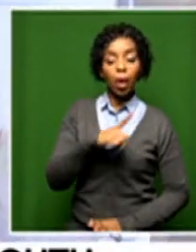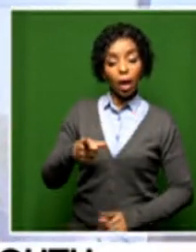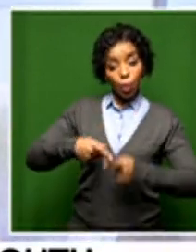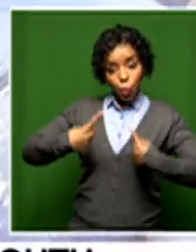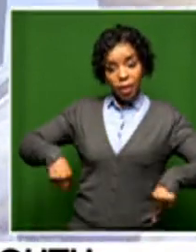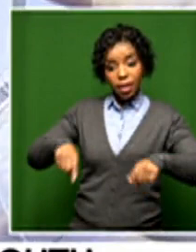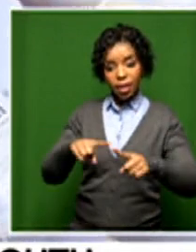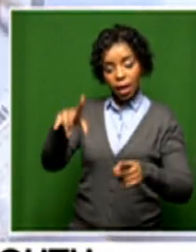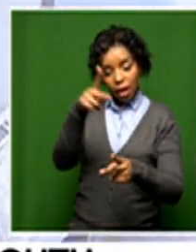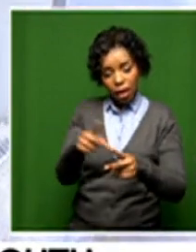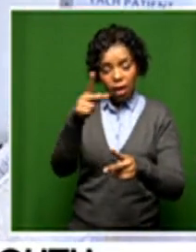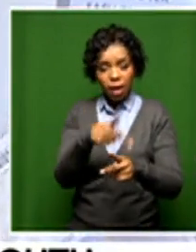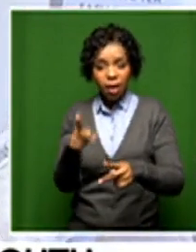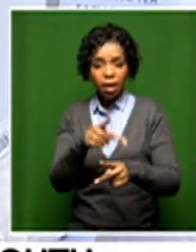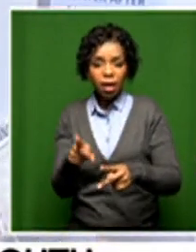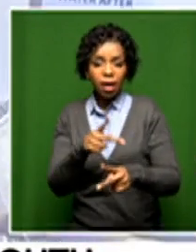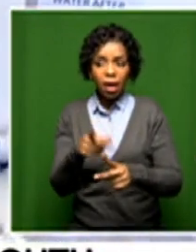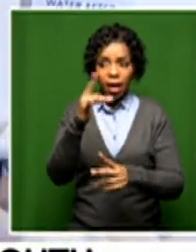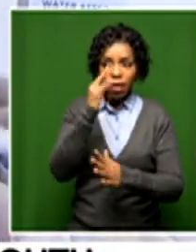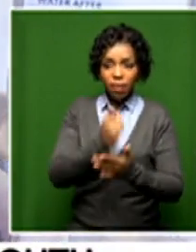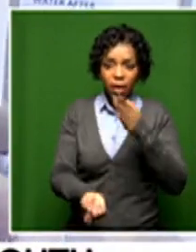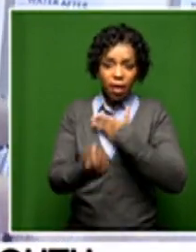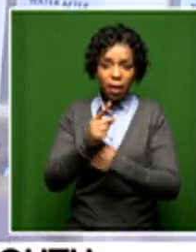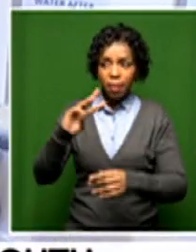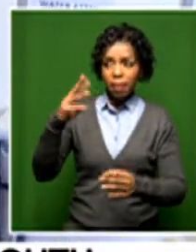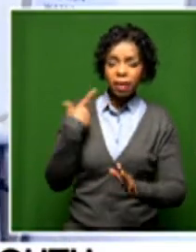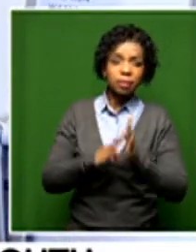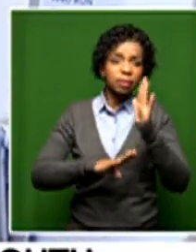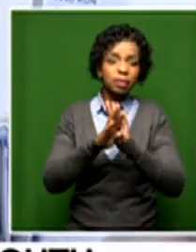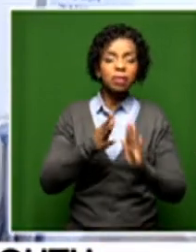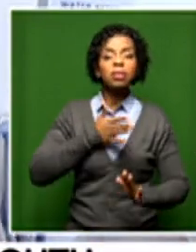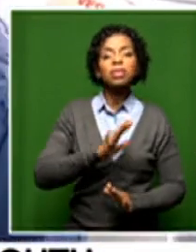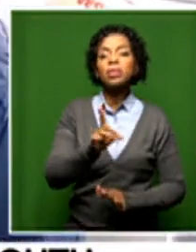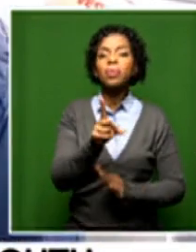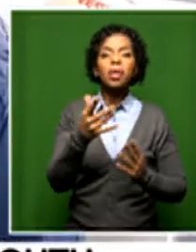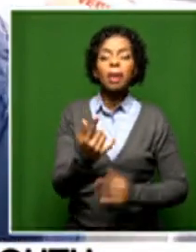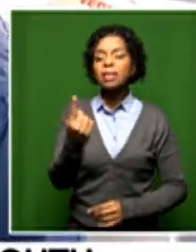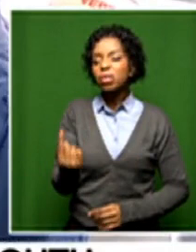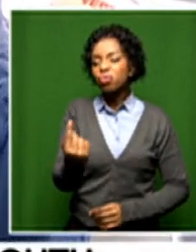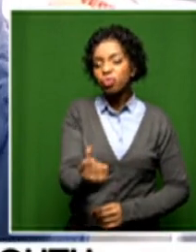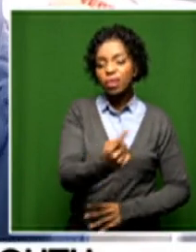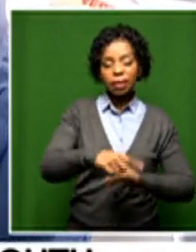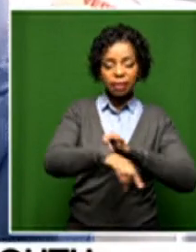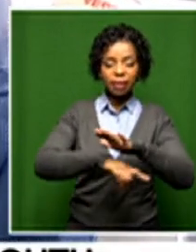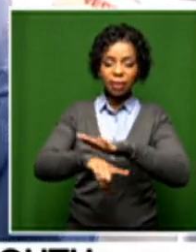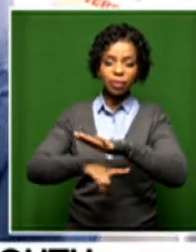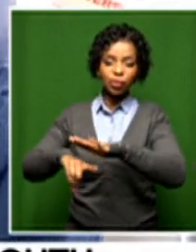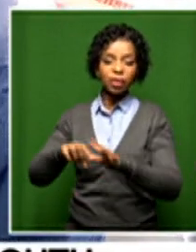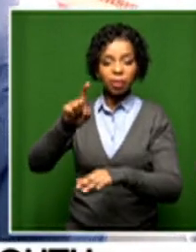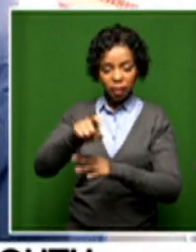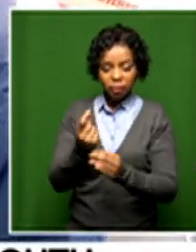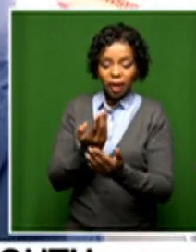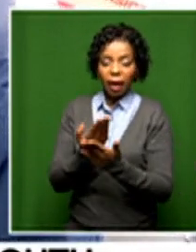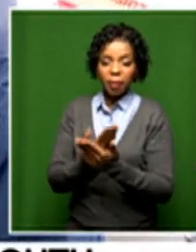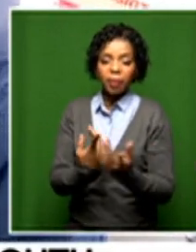preparation for the next wave is to have a surveillance mechanism, which at every district we must be able to pick up the variations in